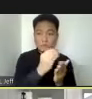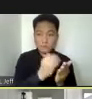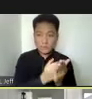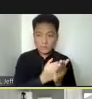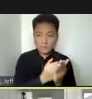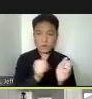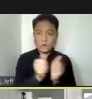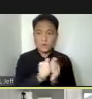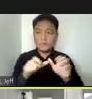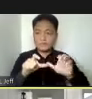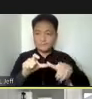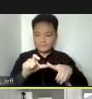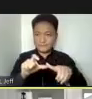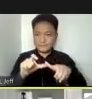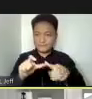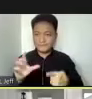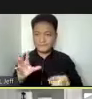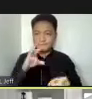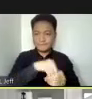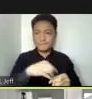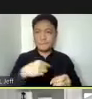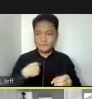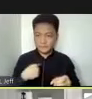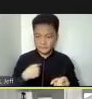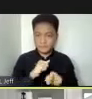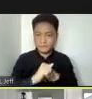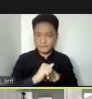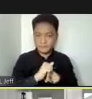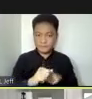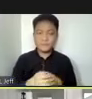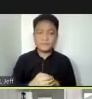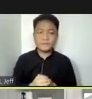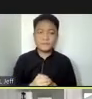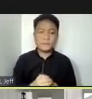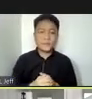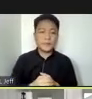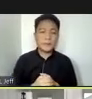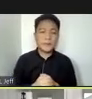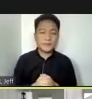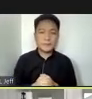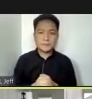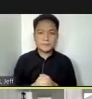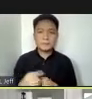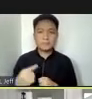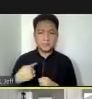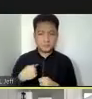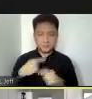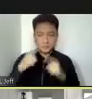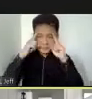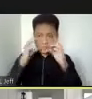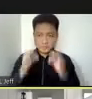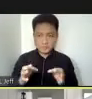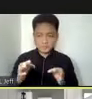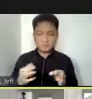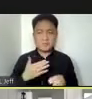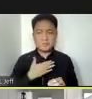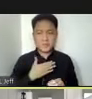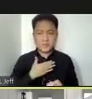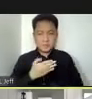I decided to improve my body by enrolling in a local gym in